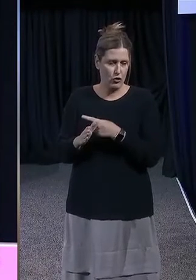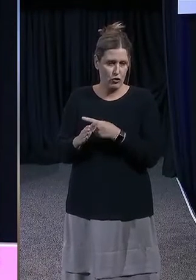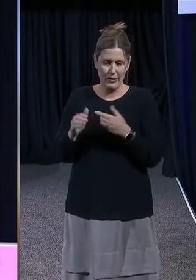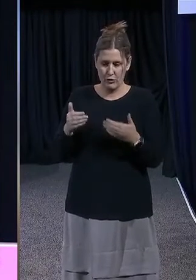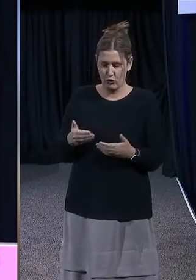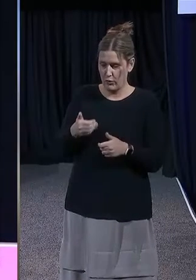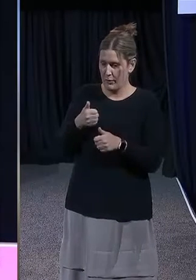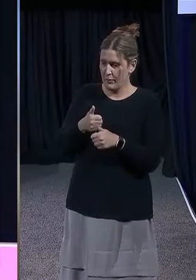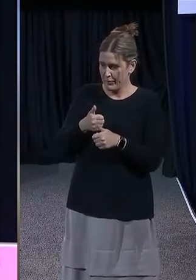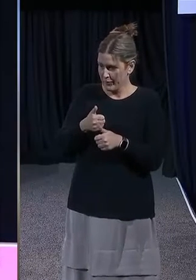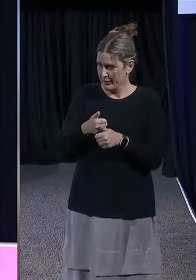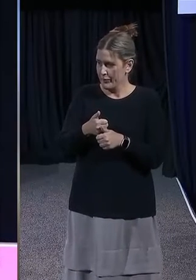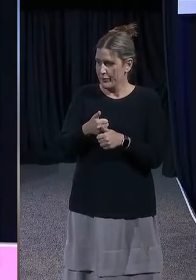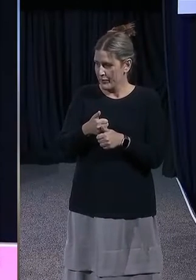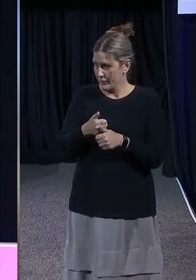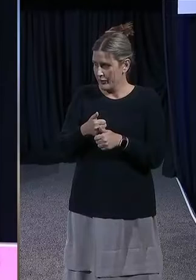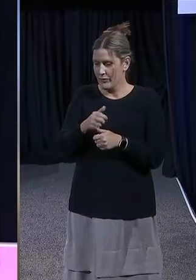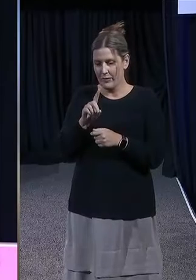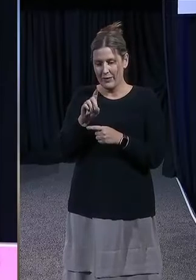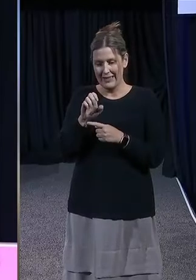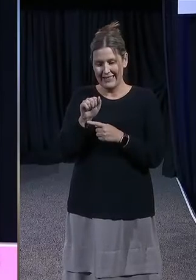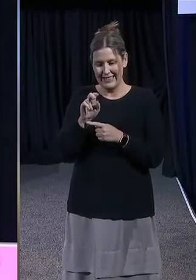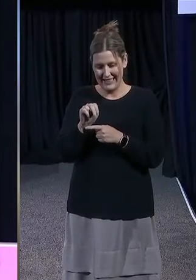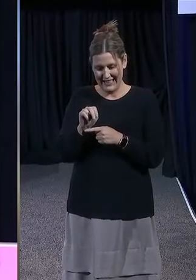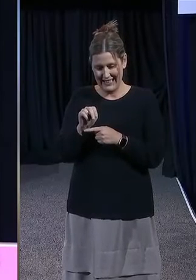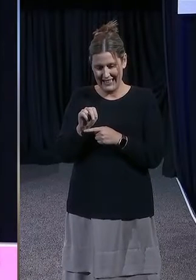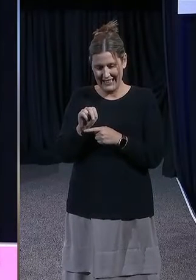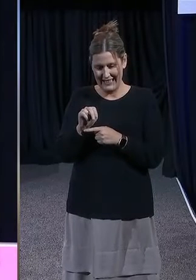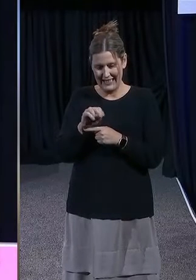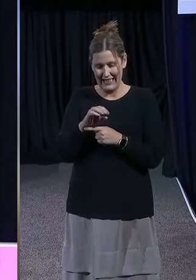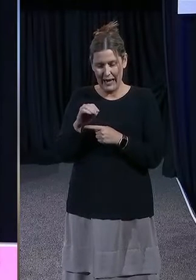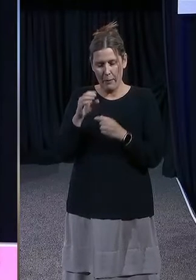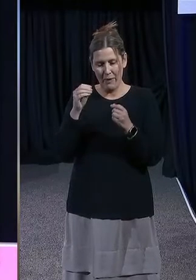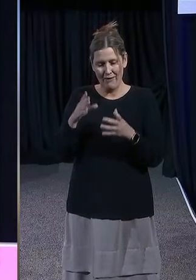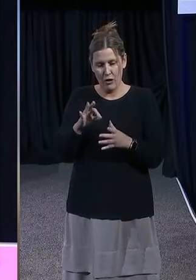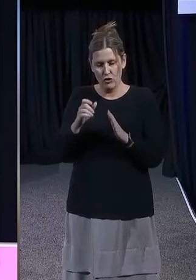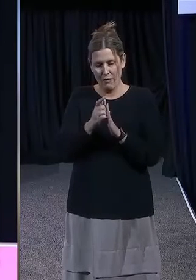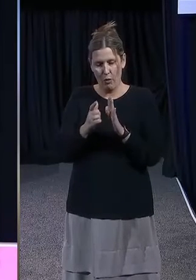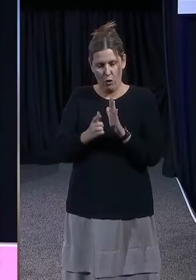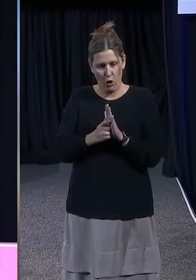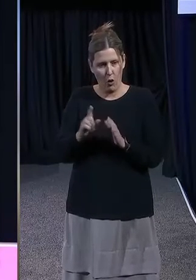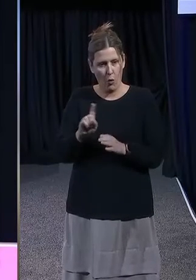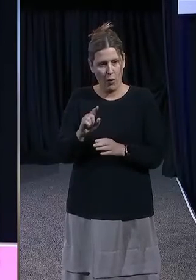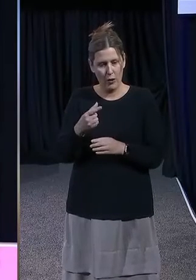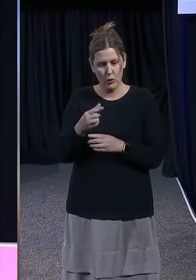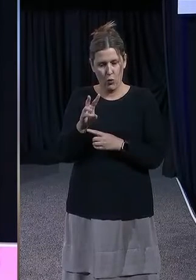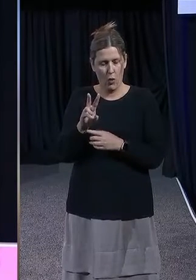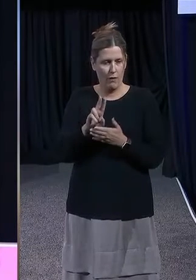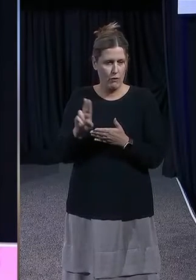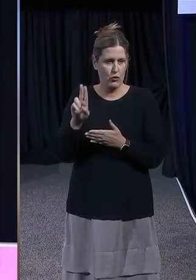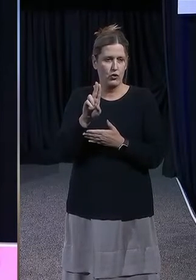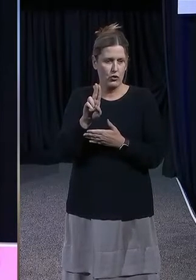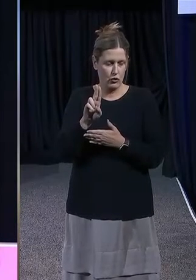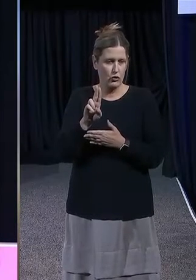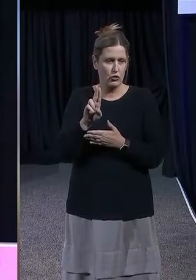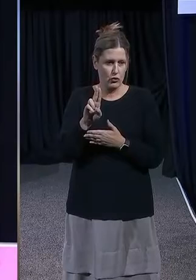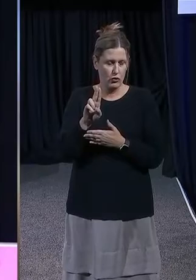who is Dean and the Harold Green Professor of Law at the George Washington University